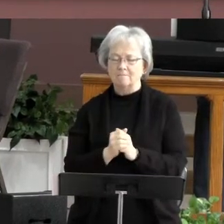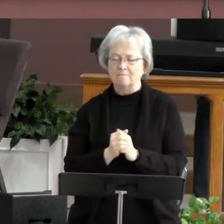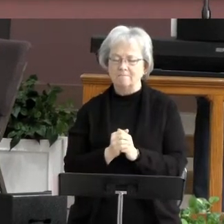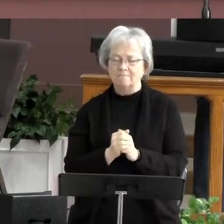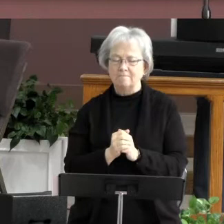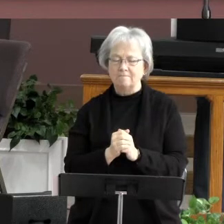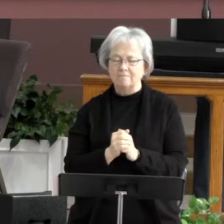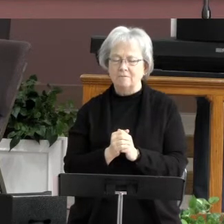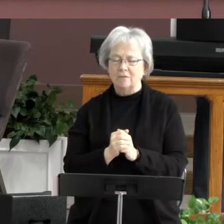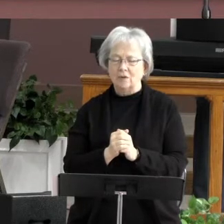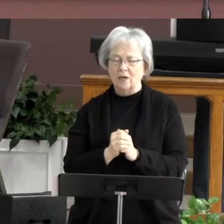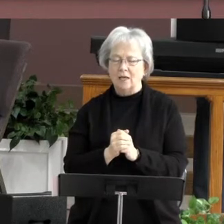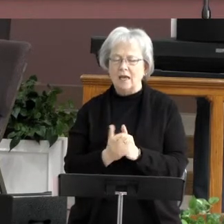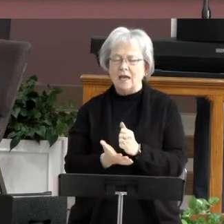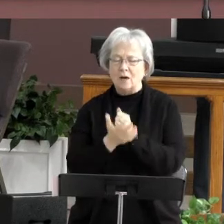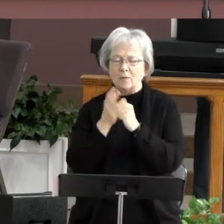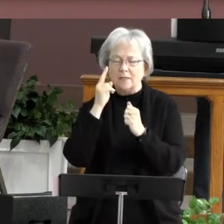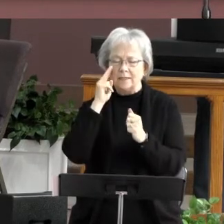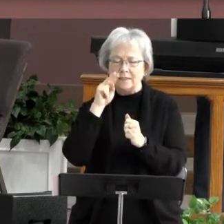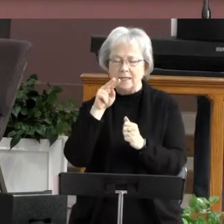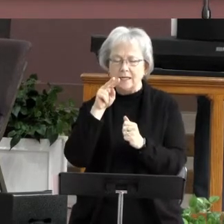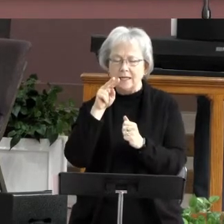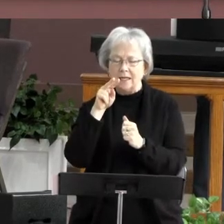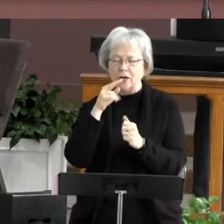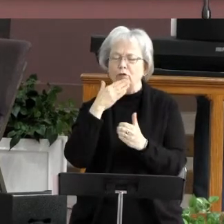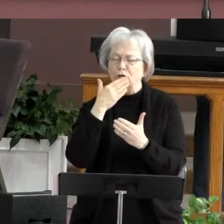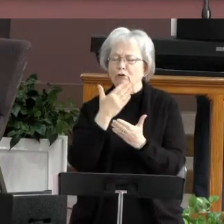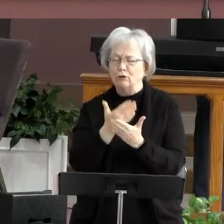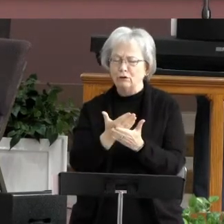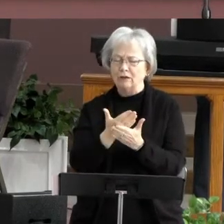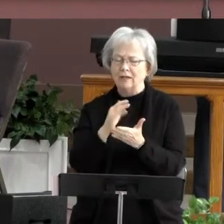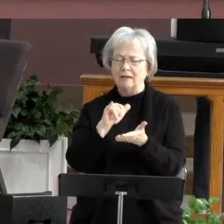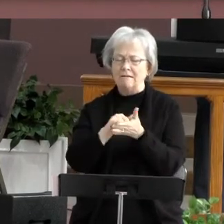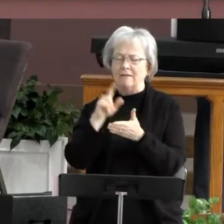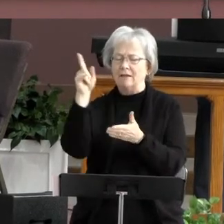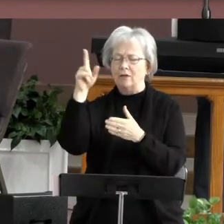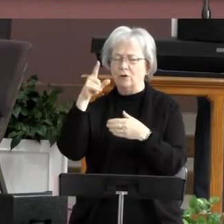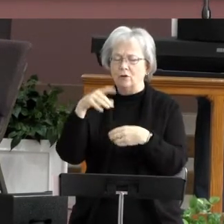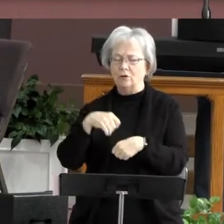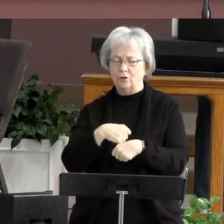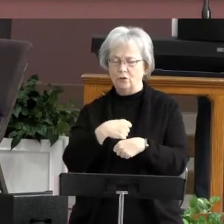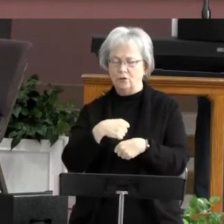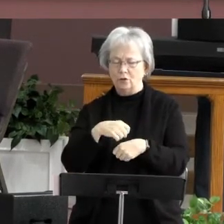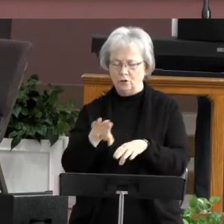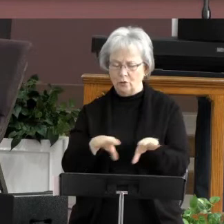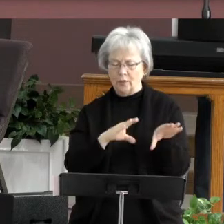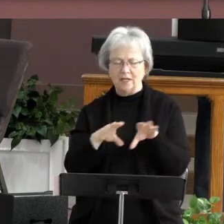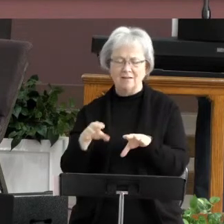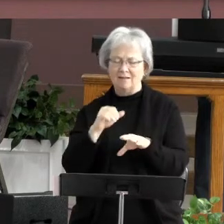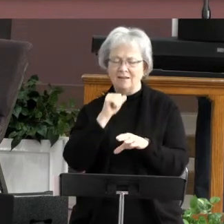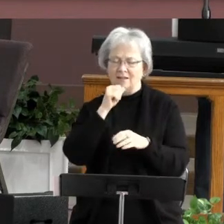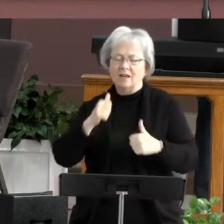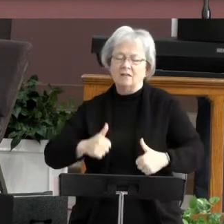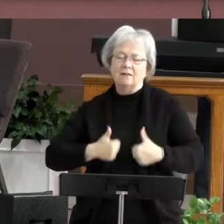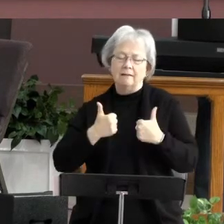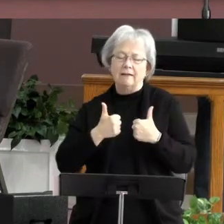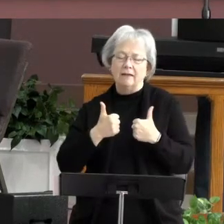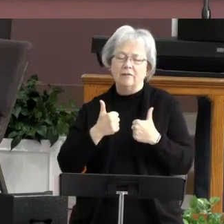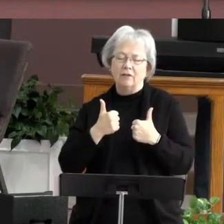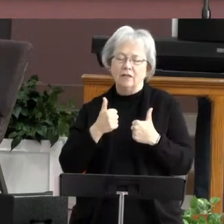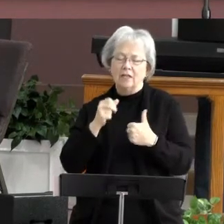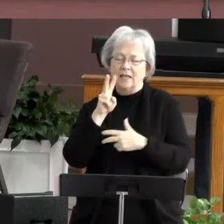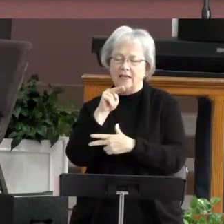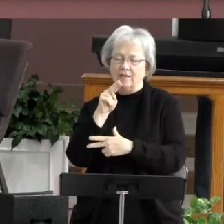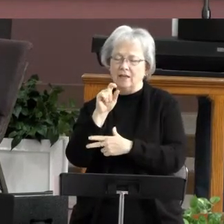what You're doing right now rather than living in the negative of the world. We need that. And so this